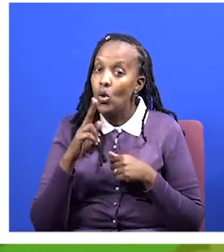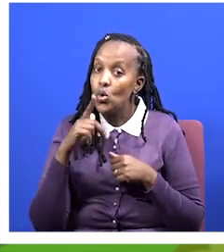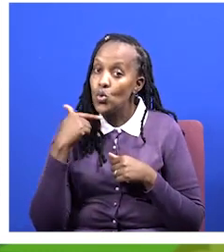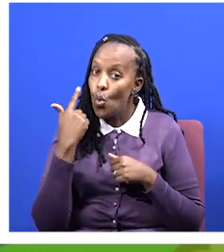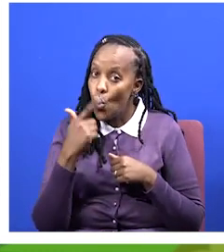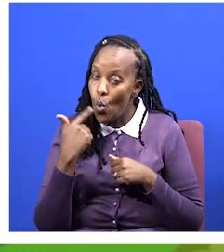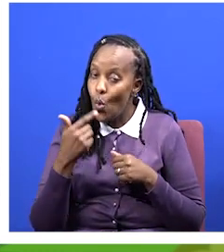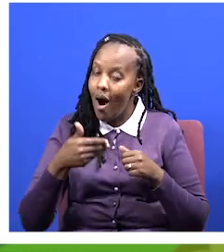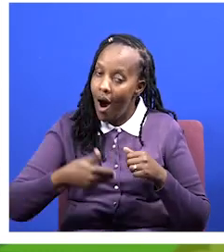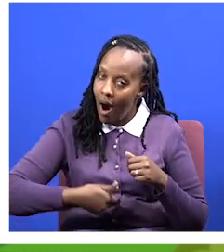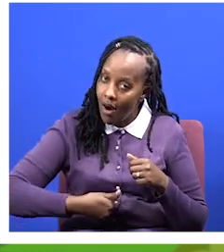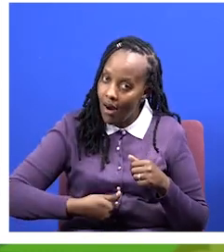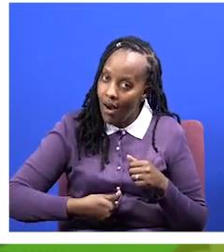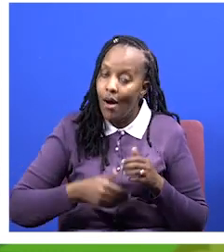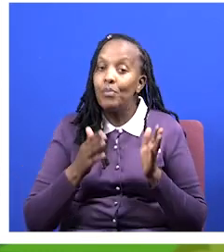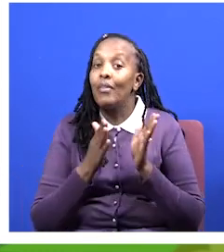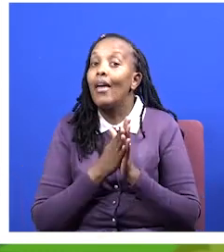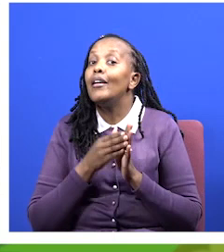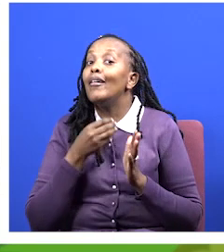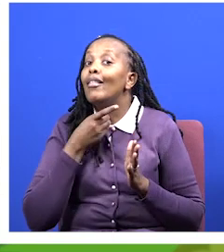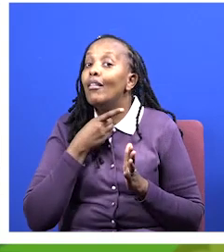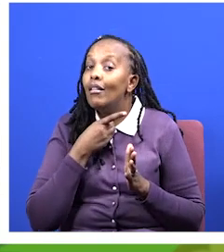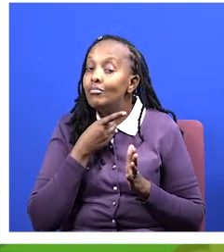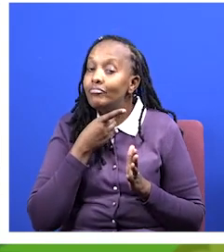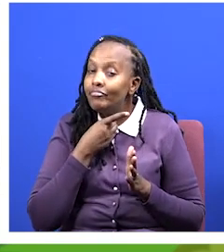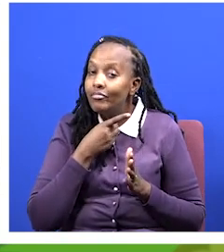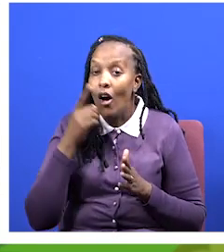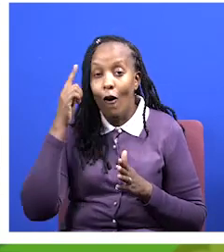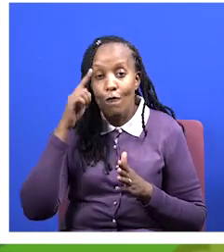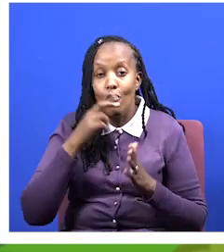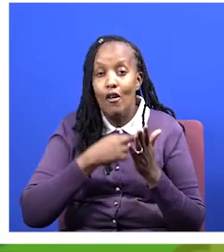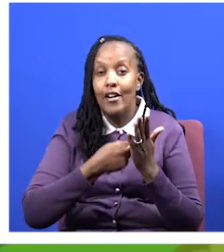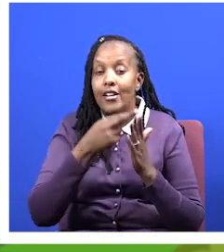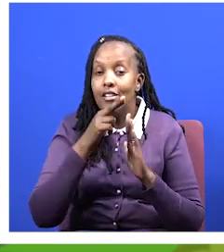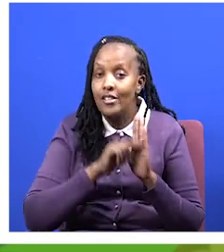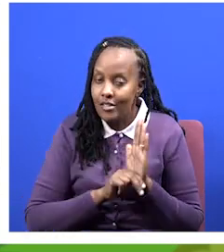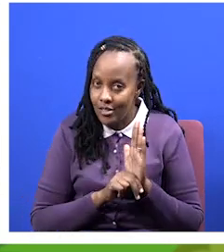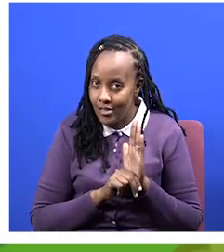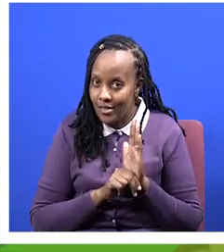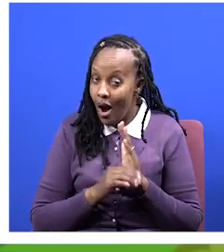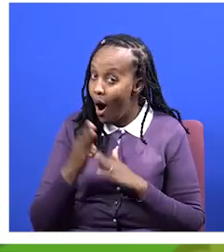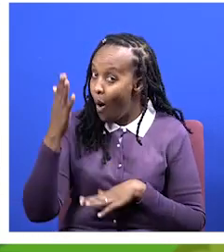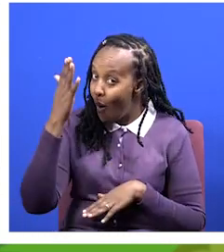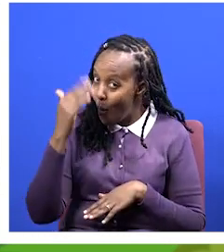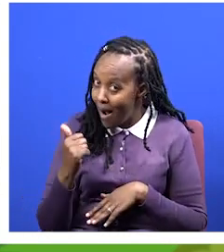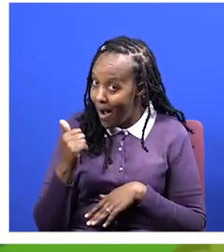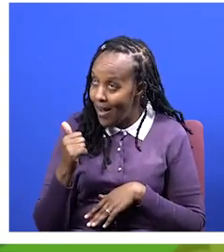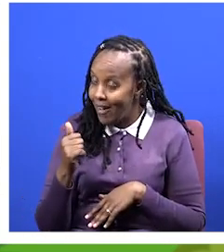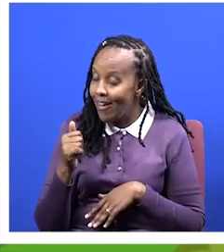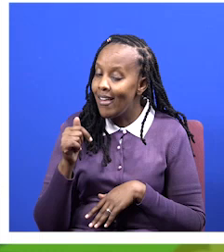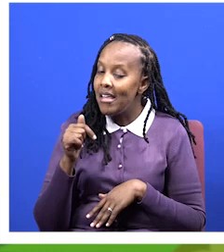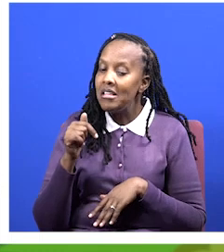are those who hunger and thirst for righteousness, for